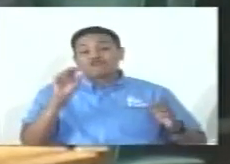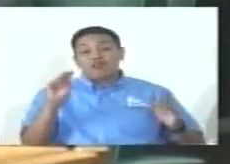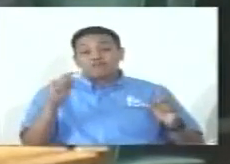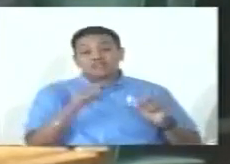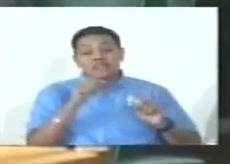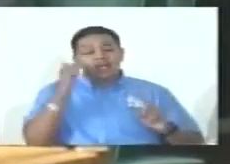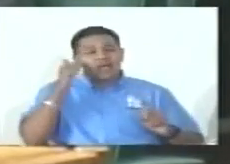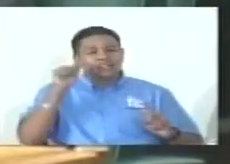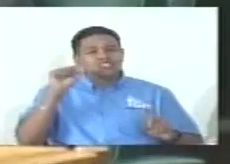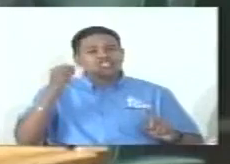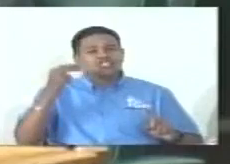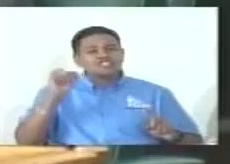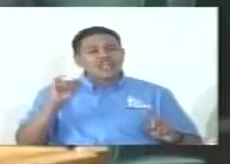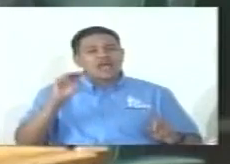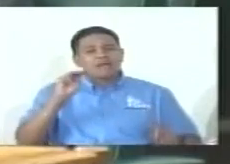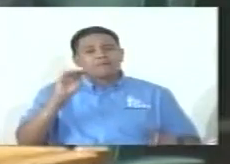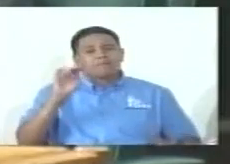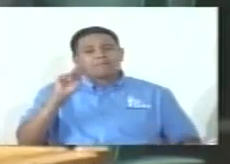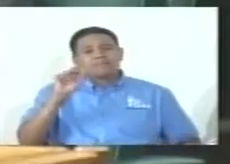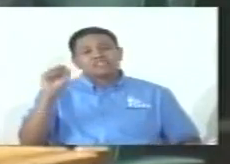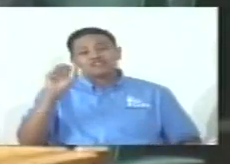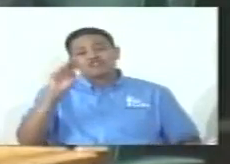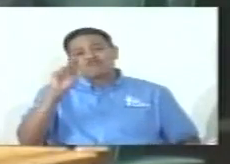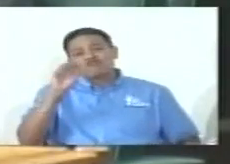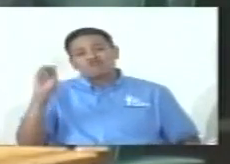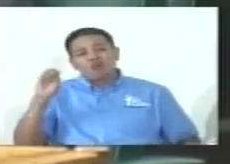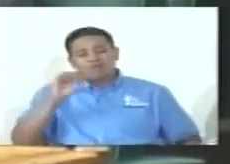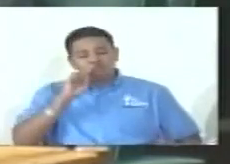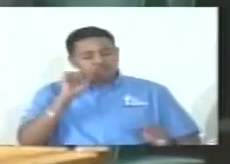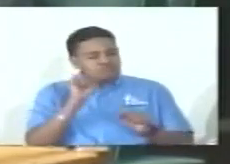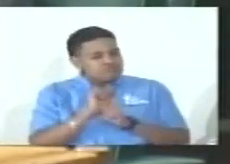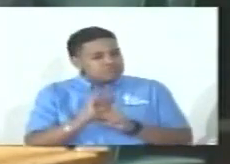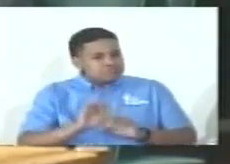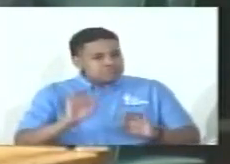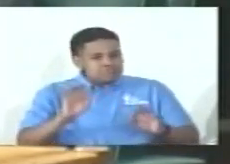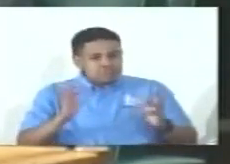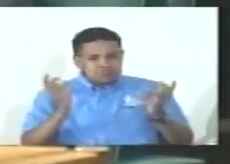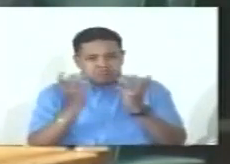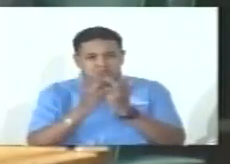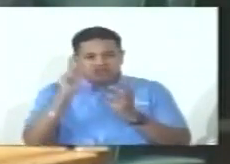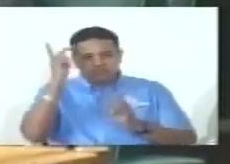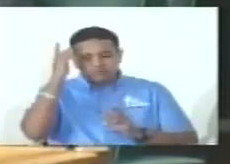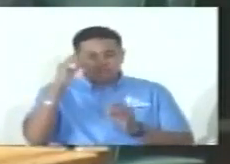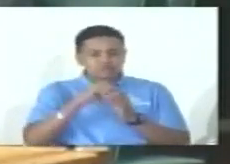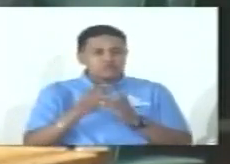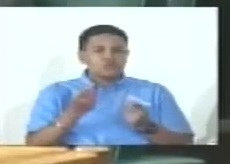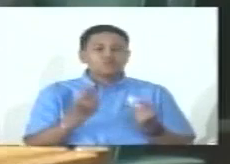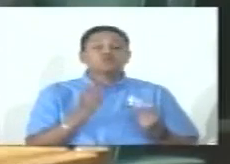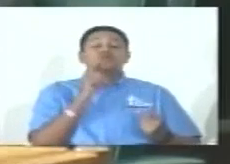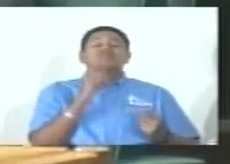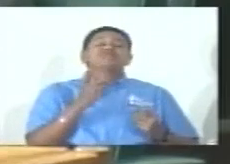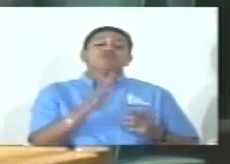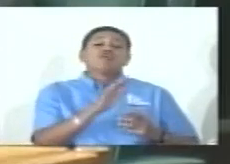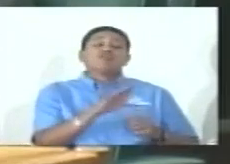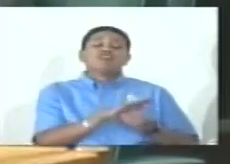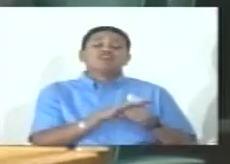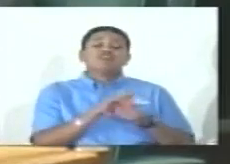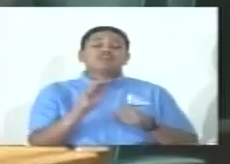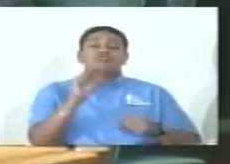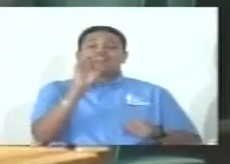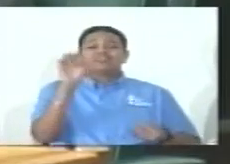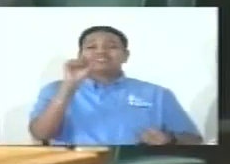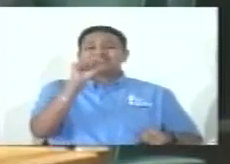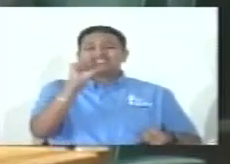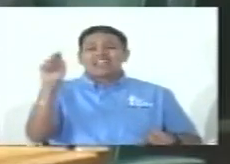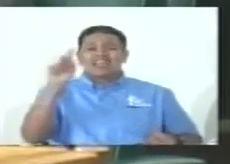Auntie Shai, Miss Rob, was the genuine article. As far as our constituents are concerned, Mrs. Robinson